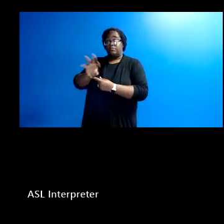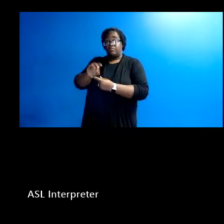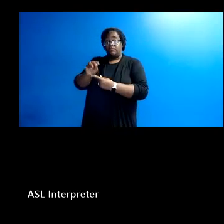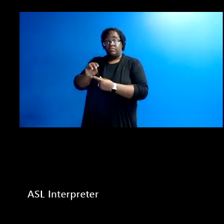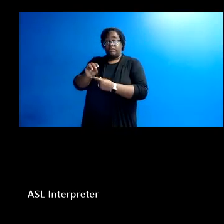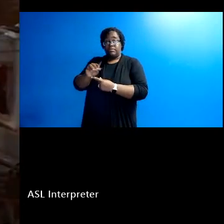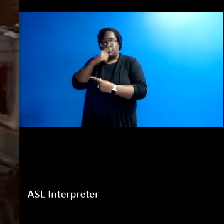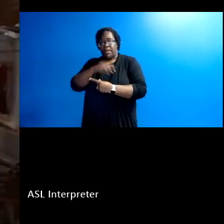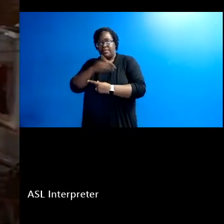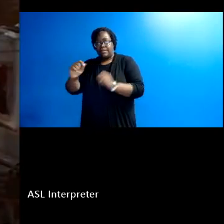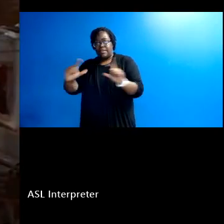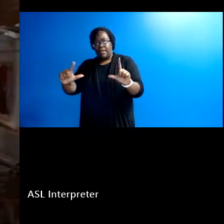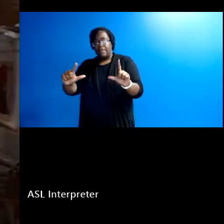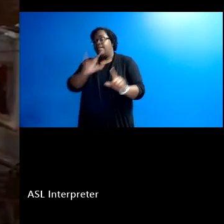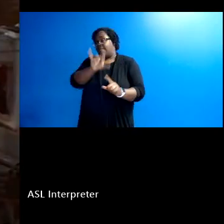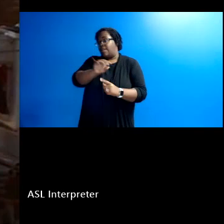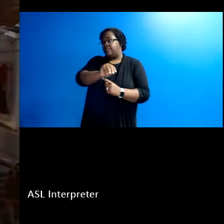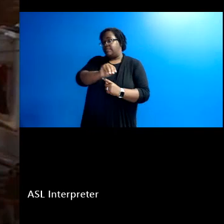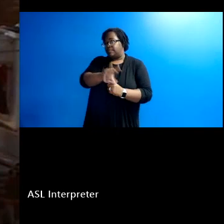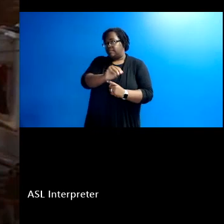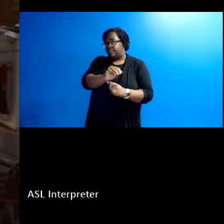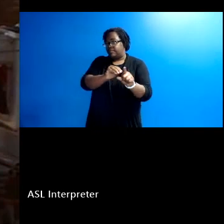to the next slide.